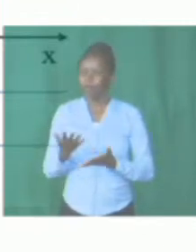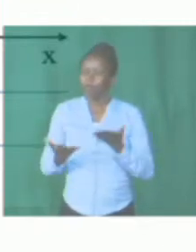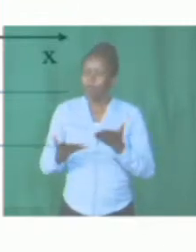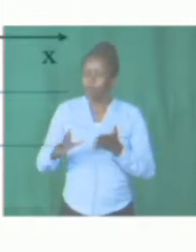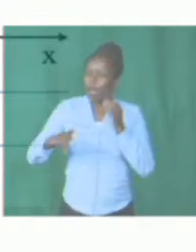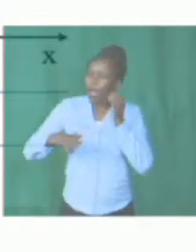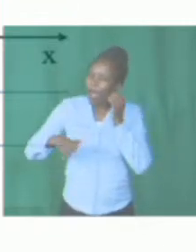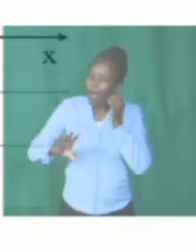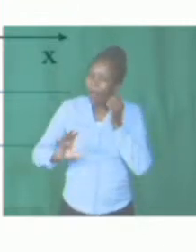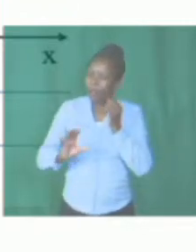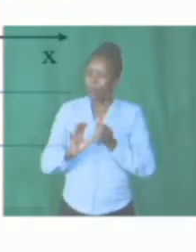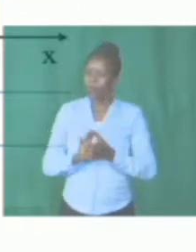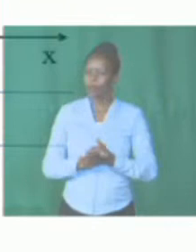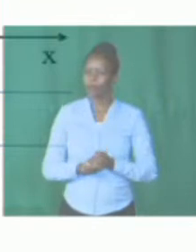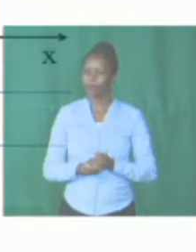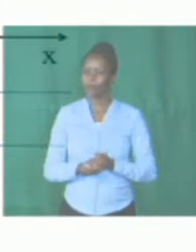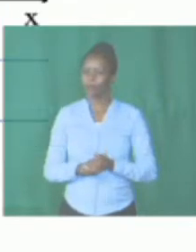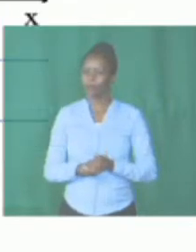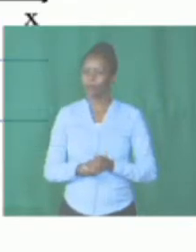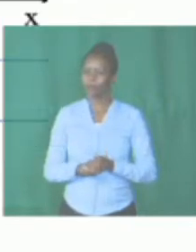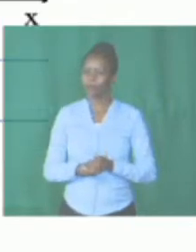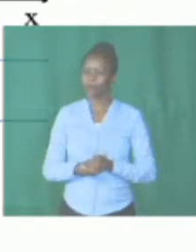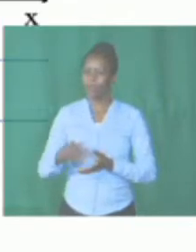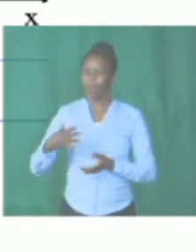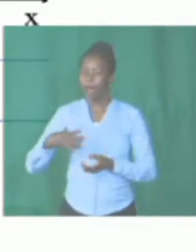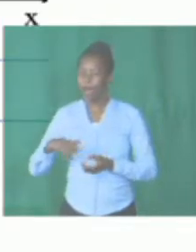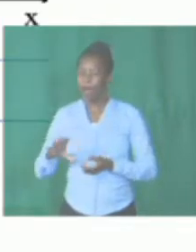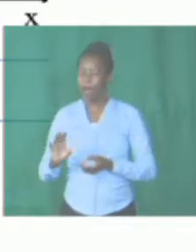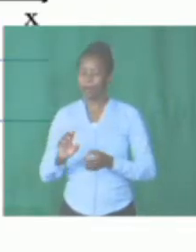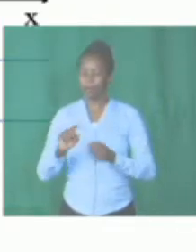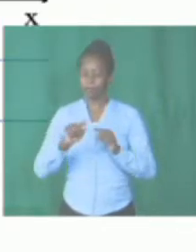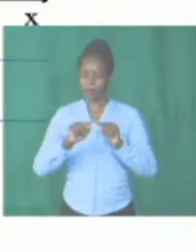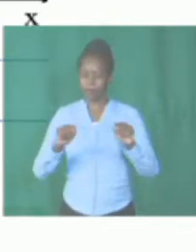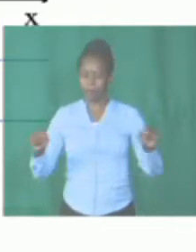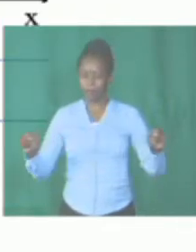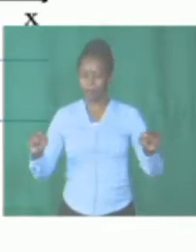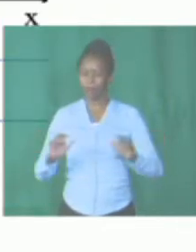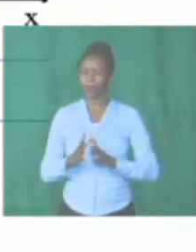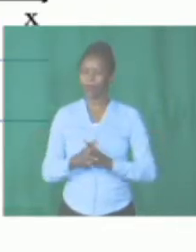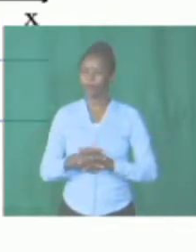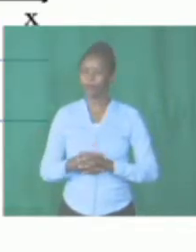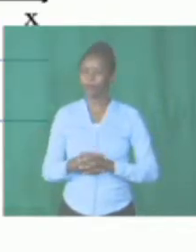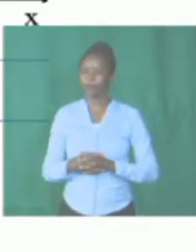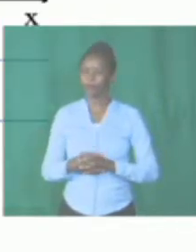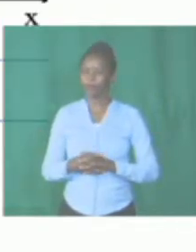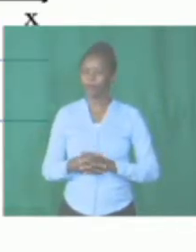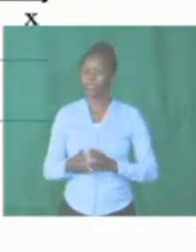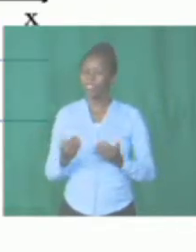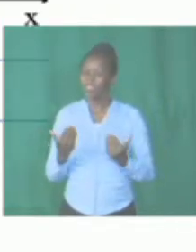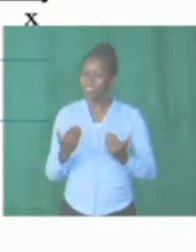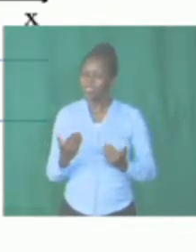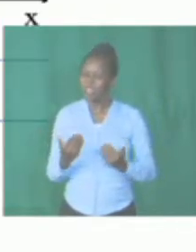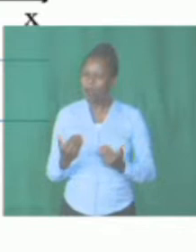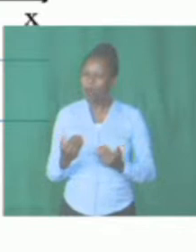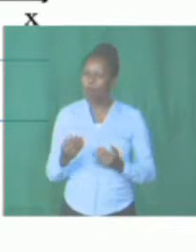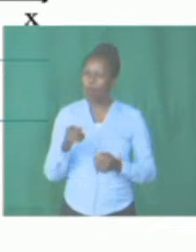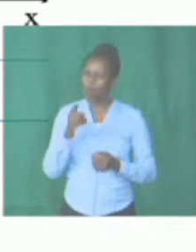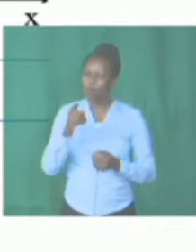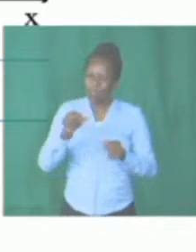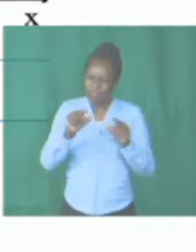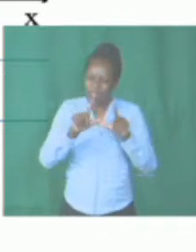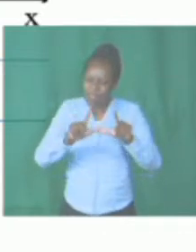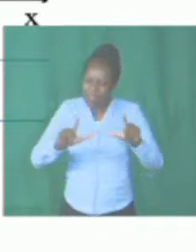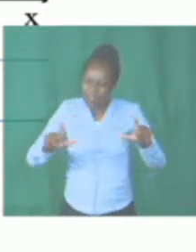line segment. Another line segment. Here is another line segment. Can you find the length of this